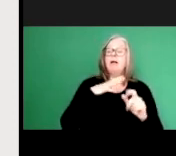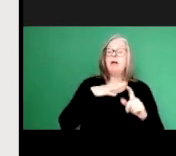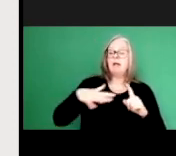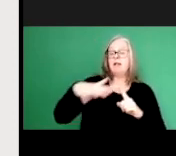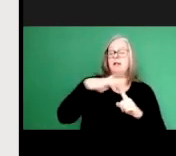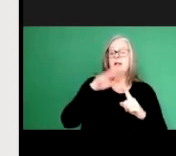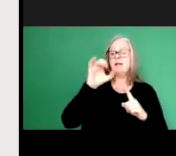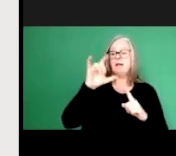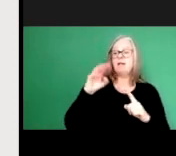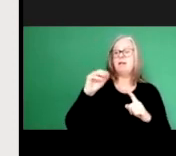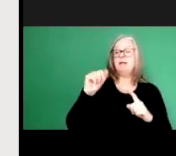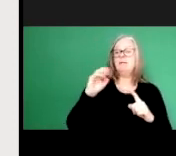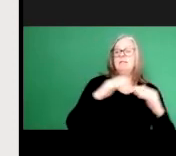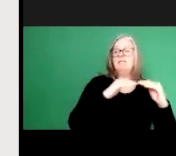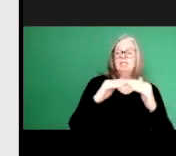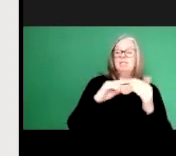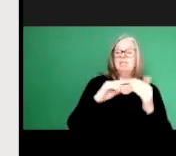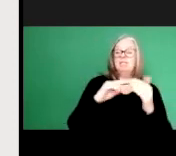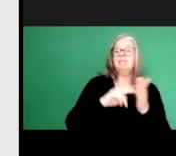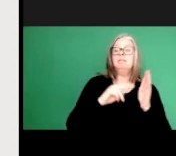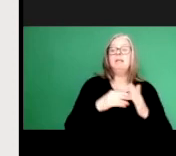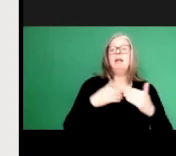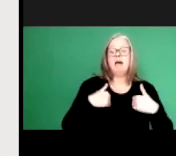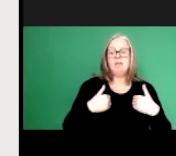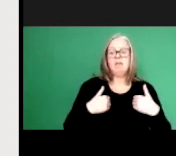from toil, freedom to move, and freedom to live.